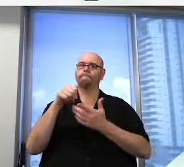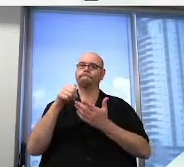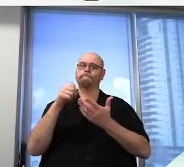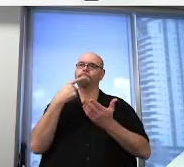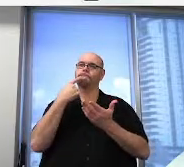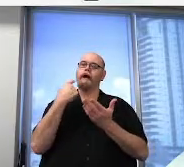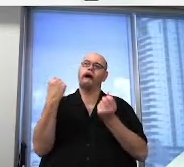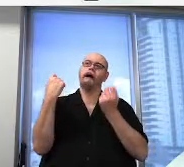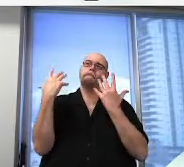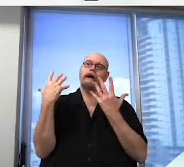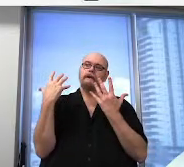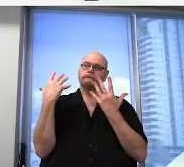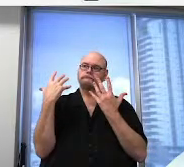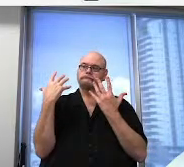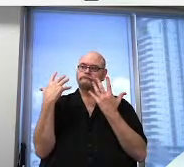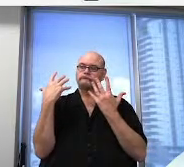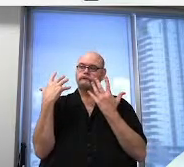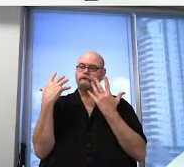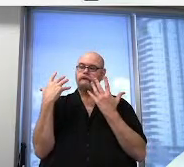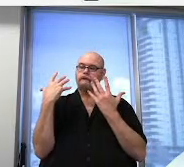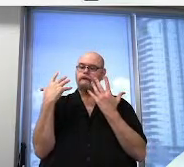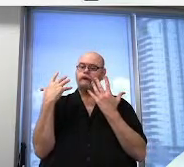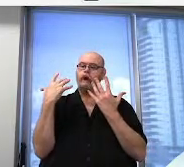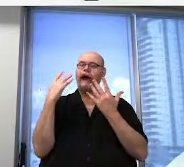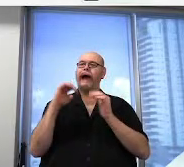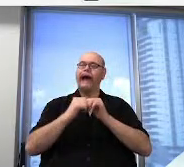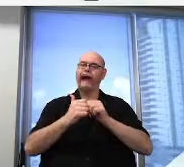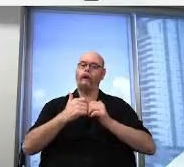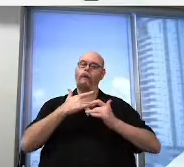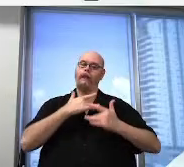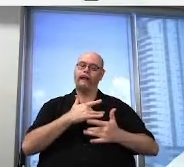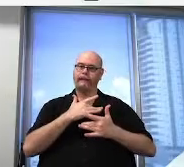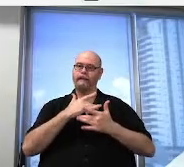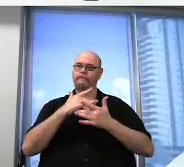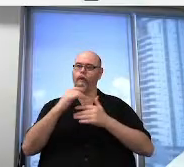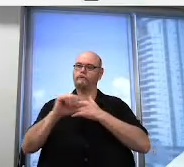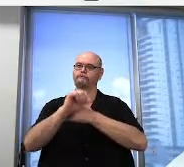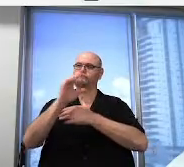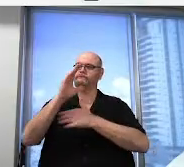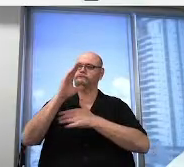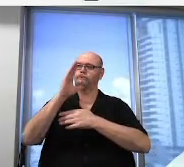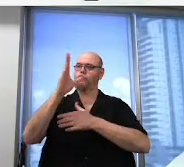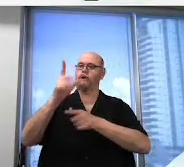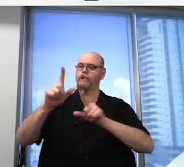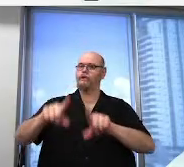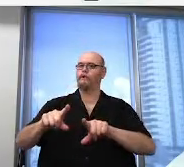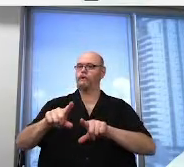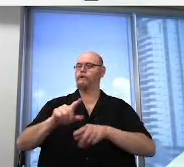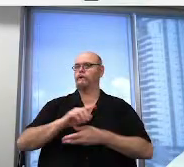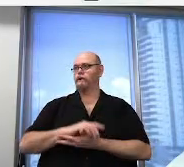quantify the likelihood that any of the risks involved would occur, correct?